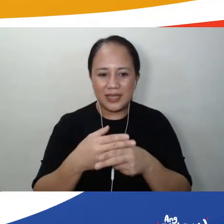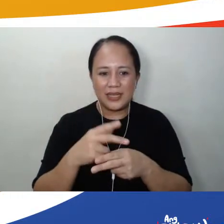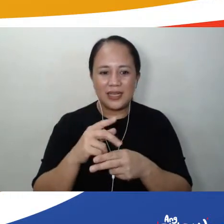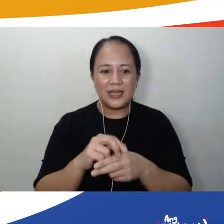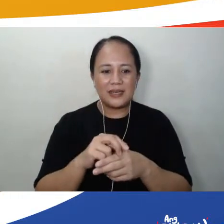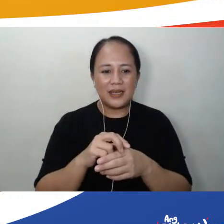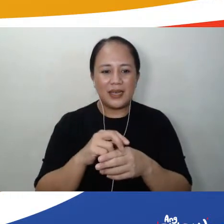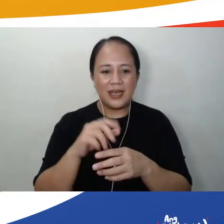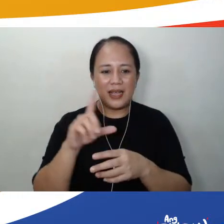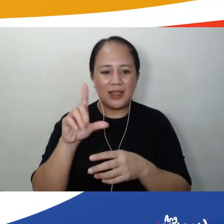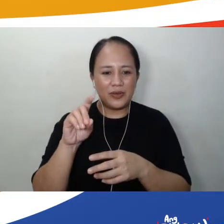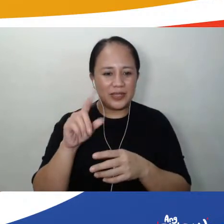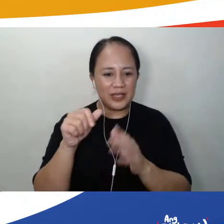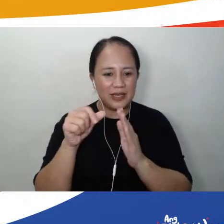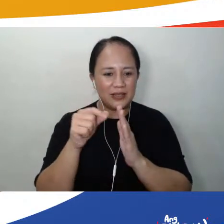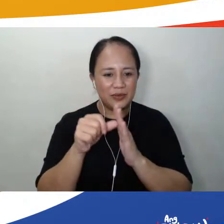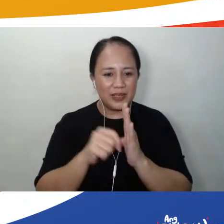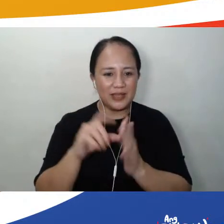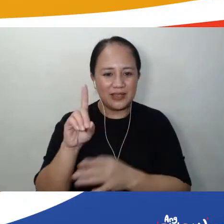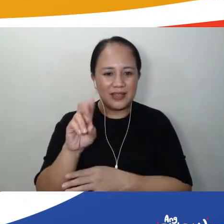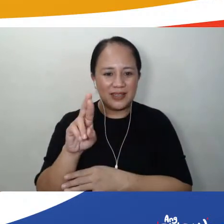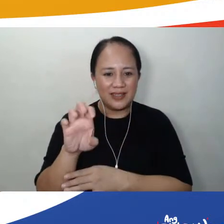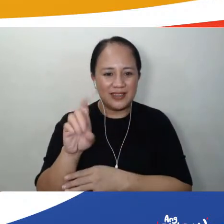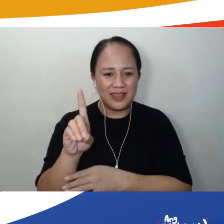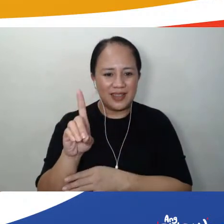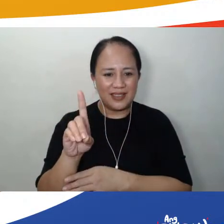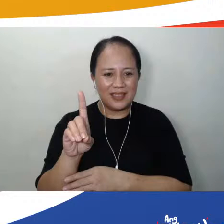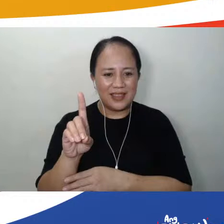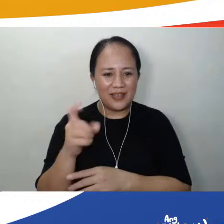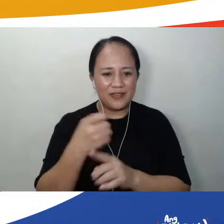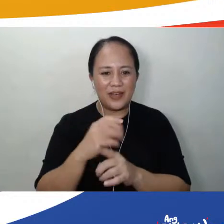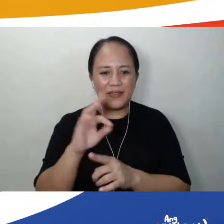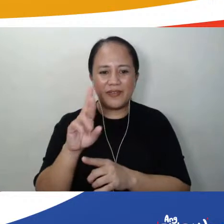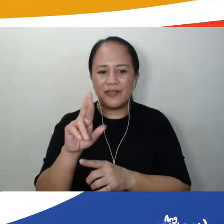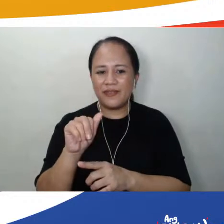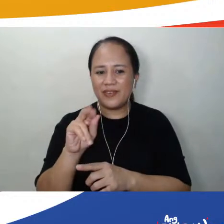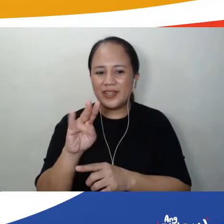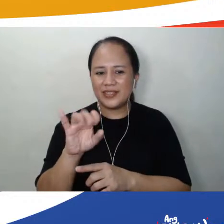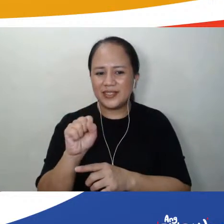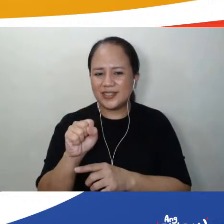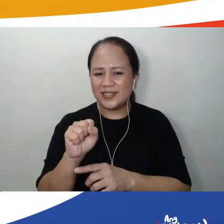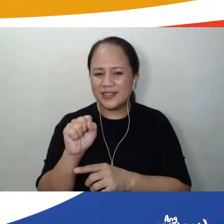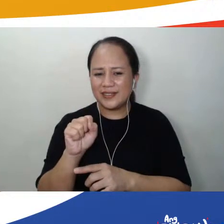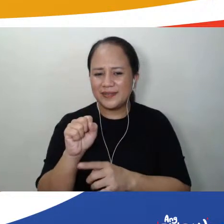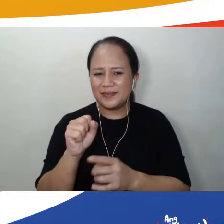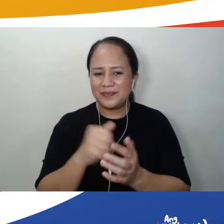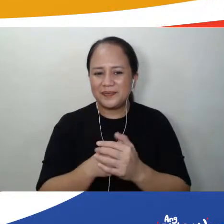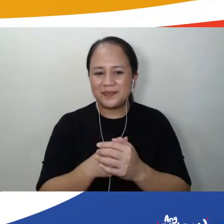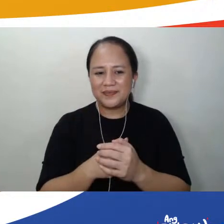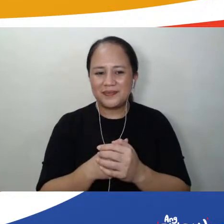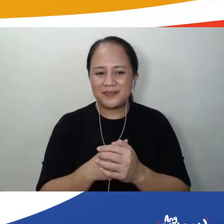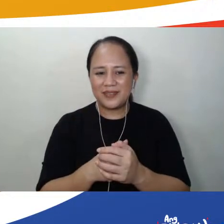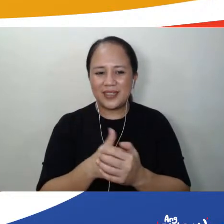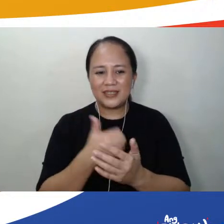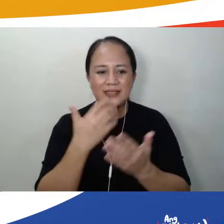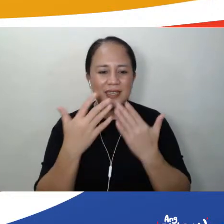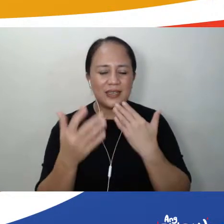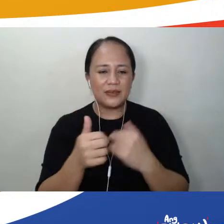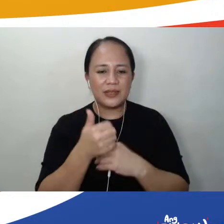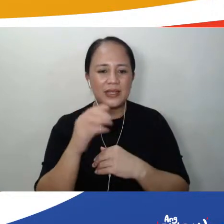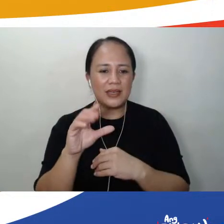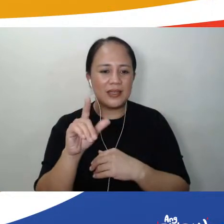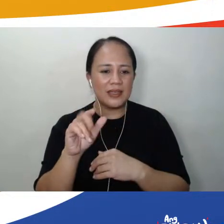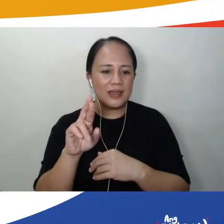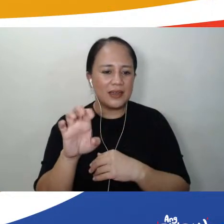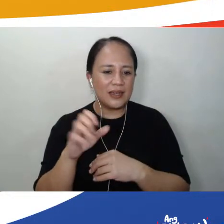Attorney, ayan. Attorney Dredd from Francis Santos. Thank you so much. Ayan, from Claire